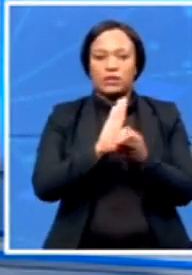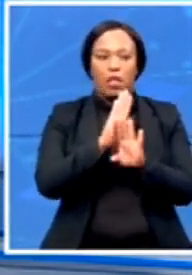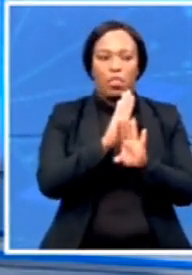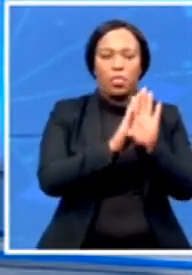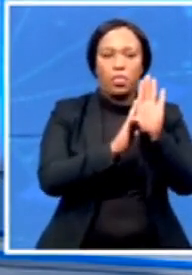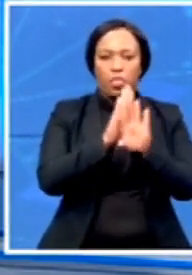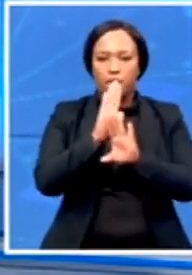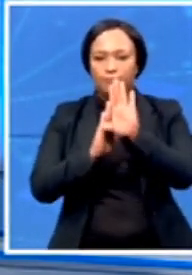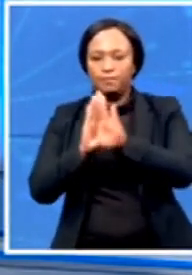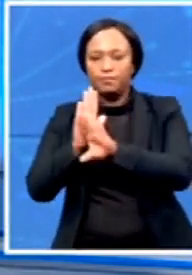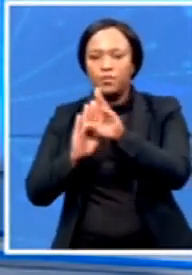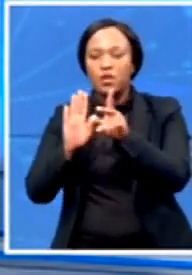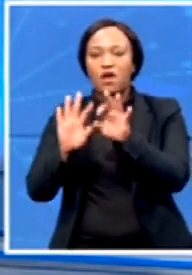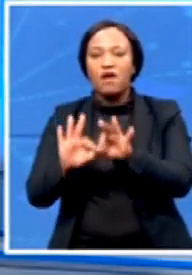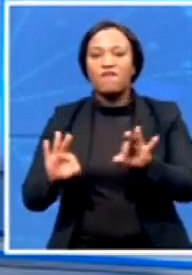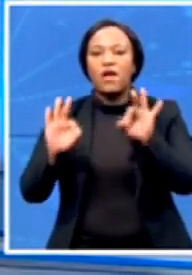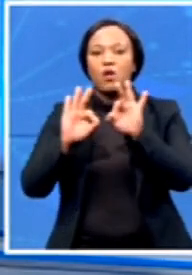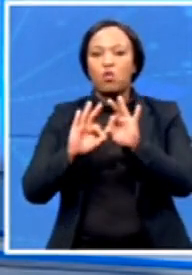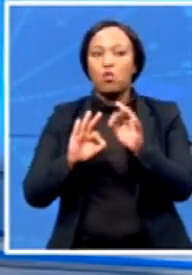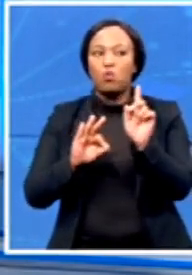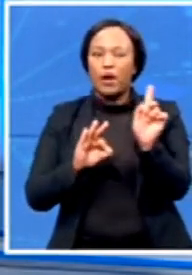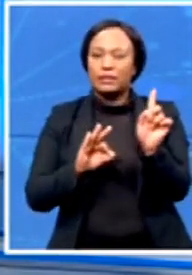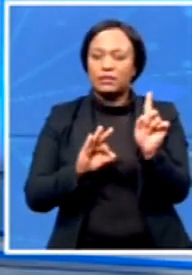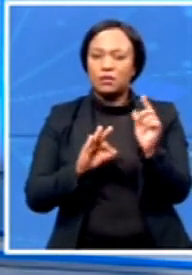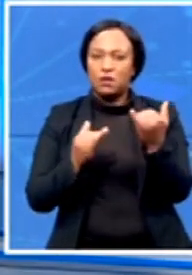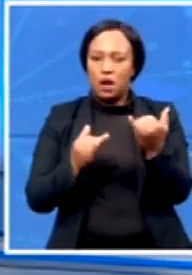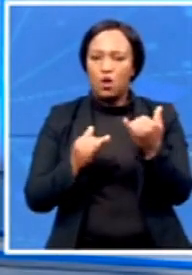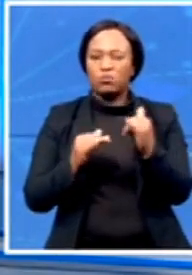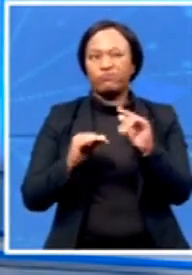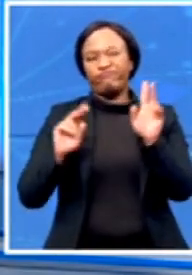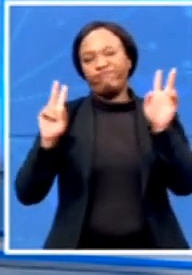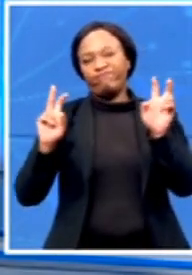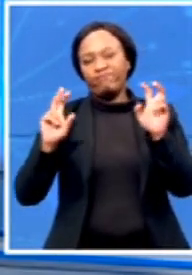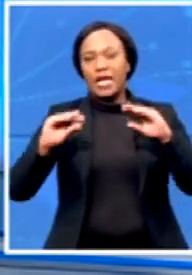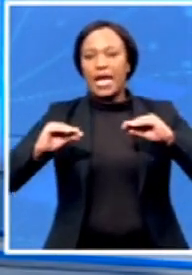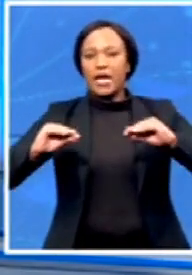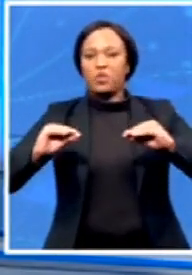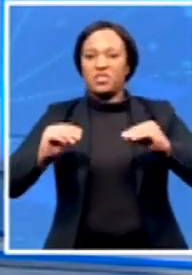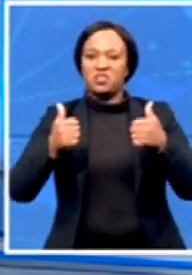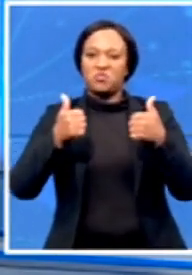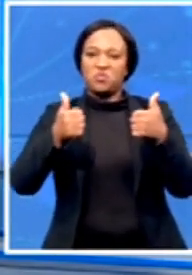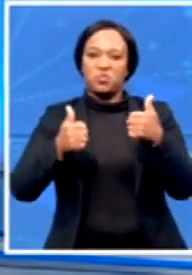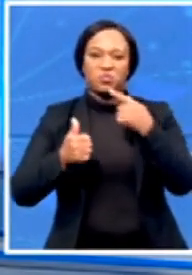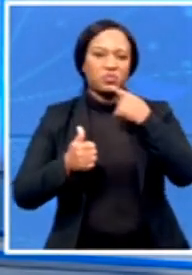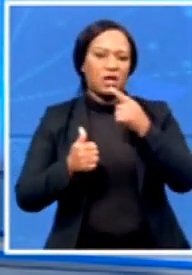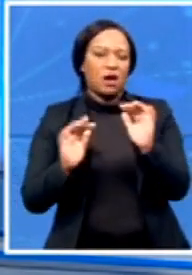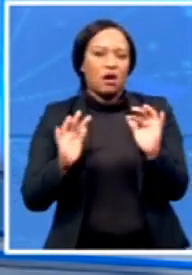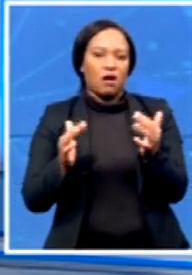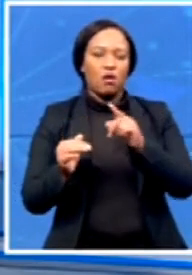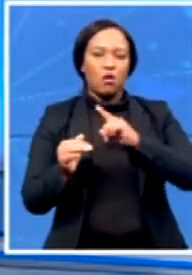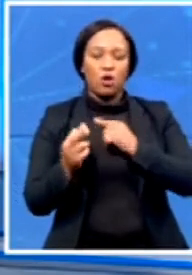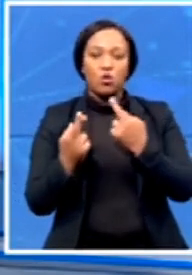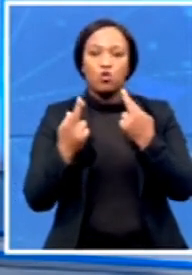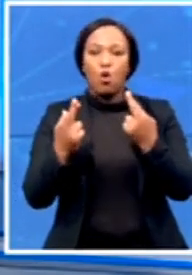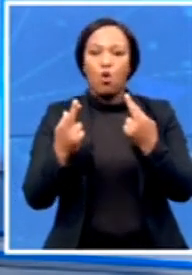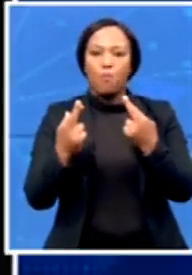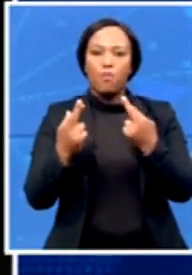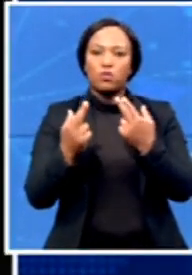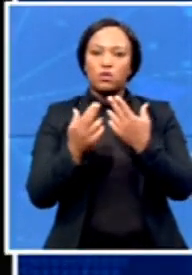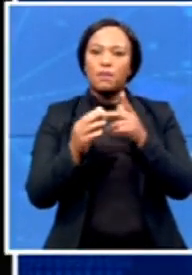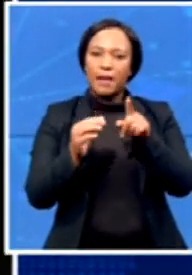education, especially in social mobility, and how do you hope to position the university to be up to the task?